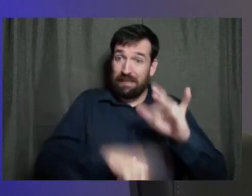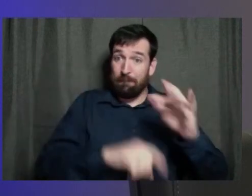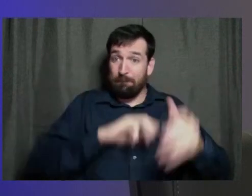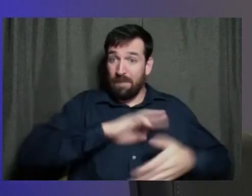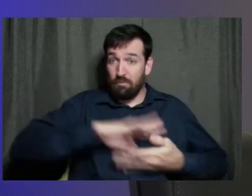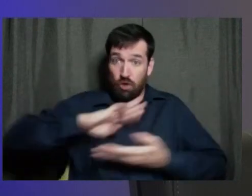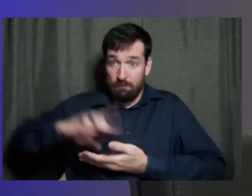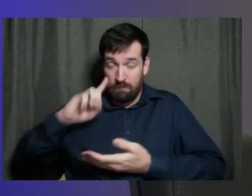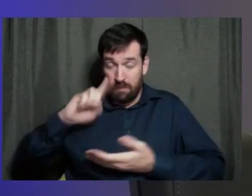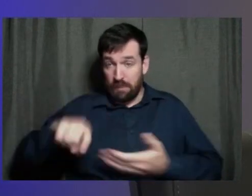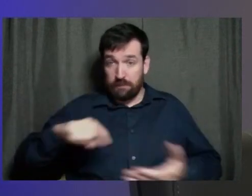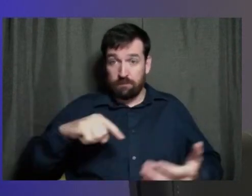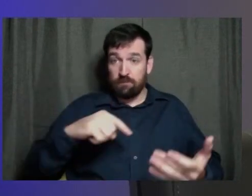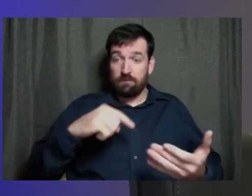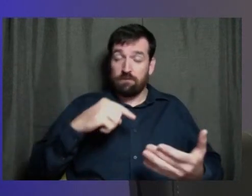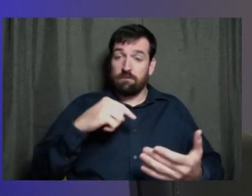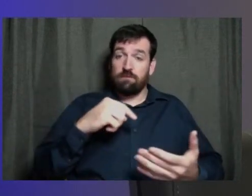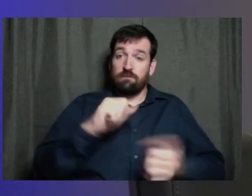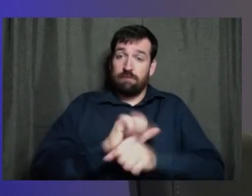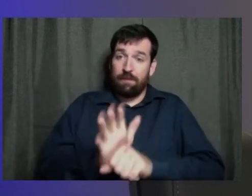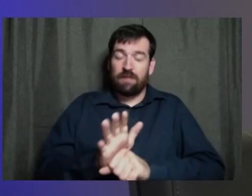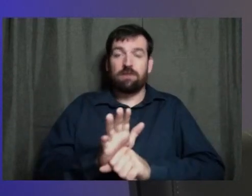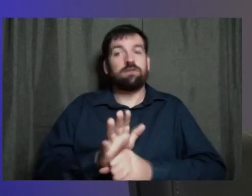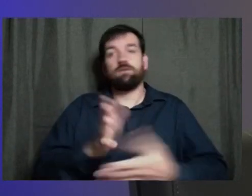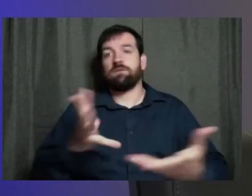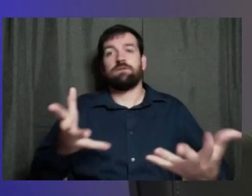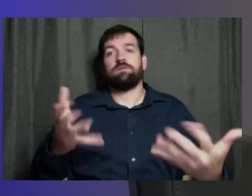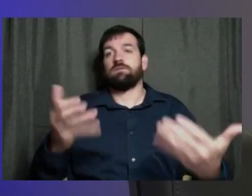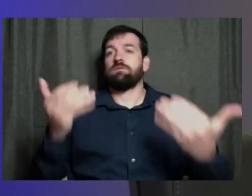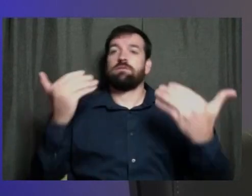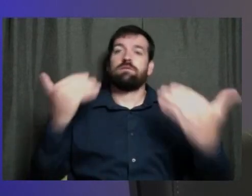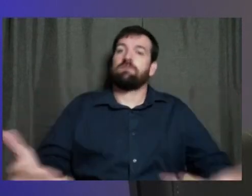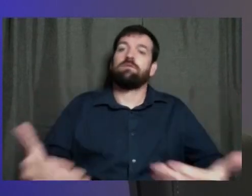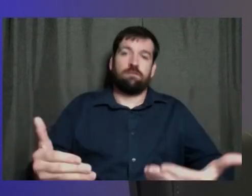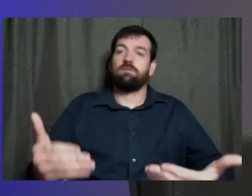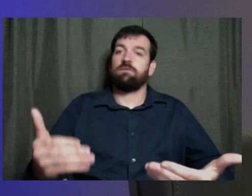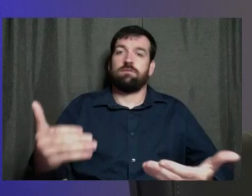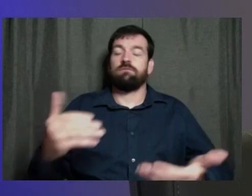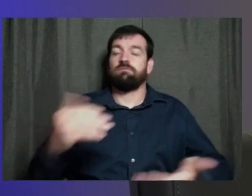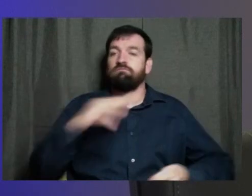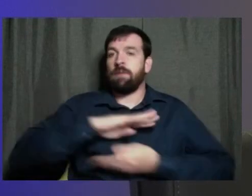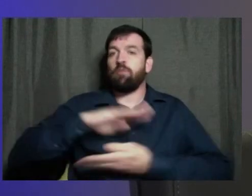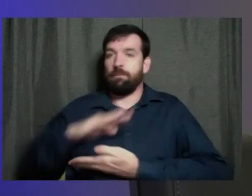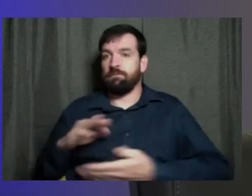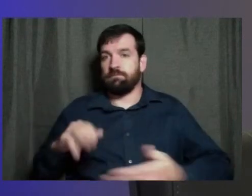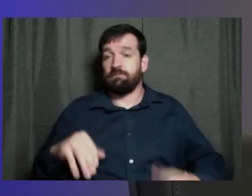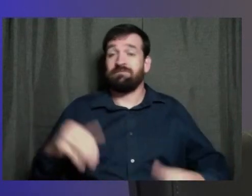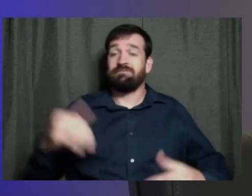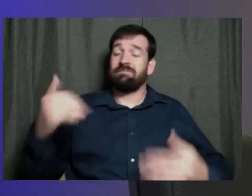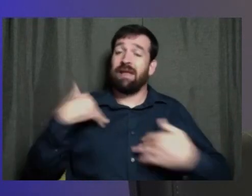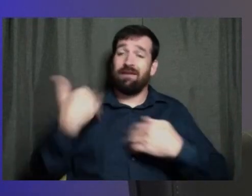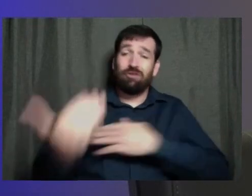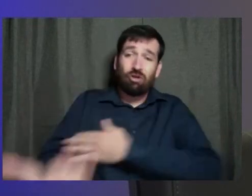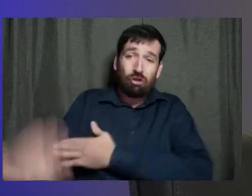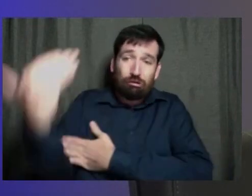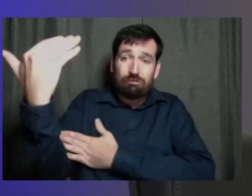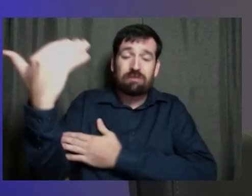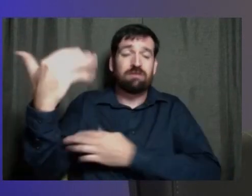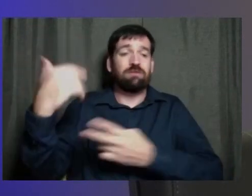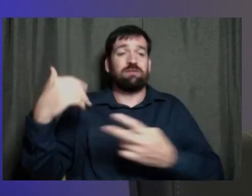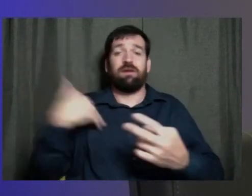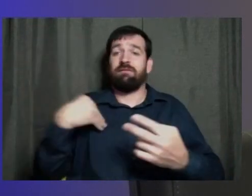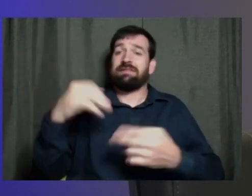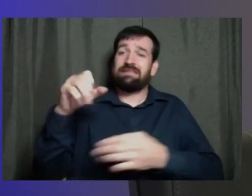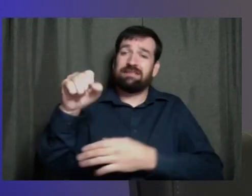pandemic, absolutely the right decision is to get in and get that. We have early morning hours, we have Saturday hours. You